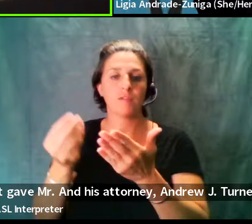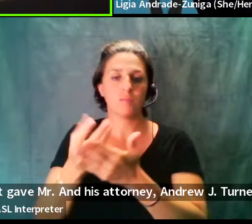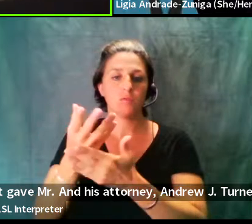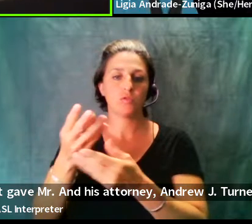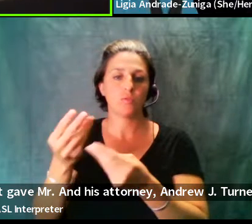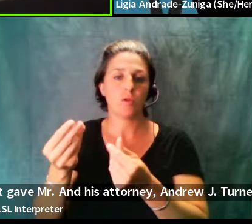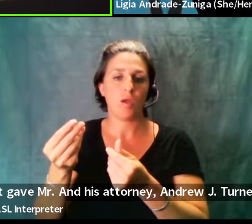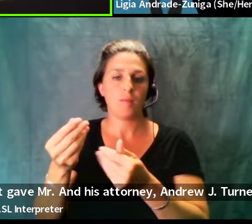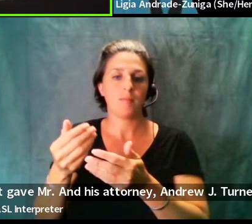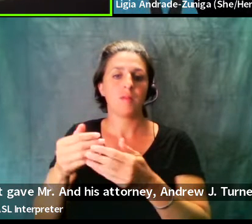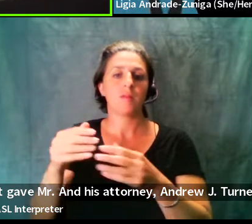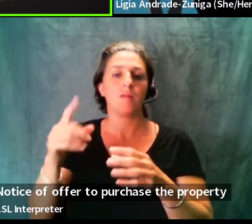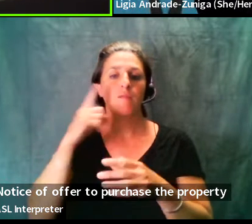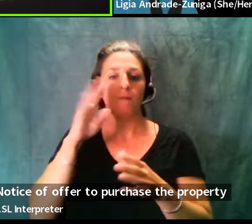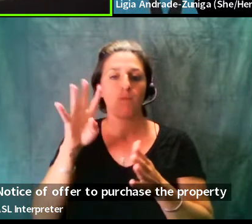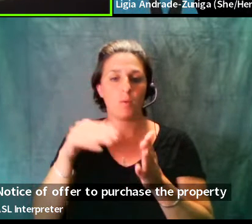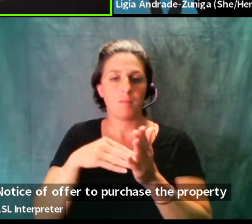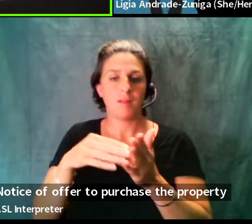property for